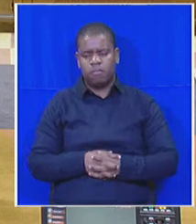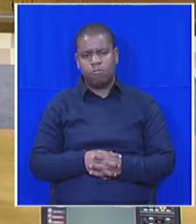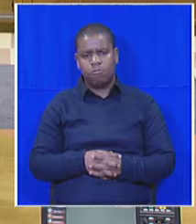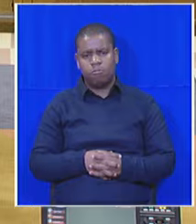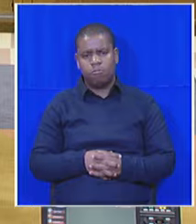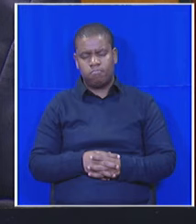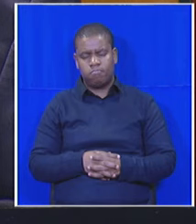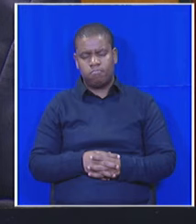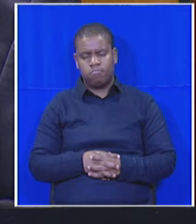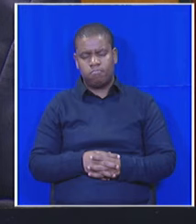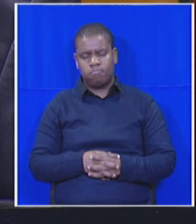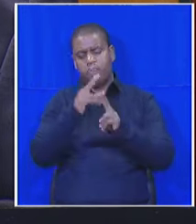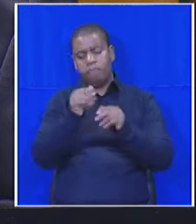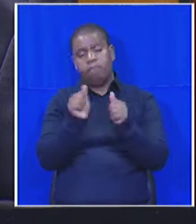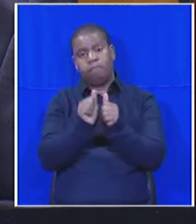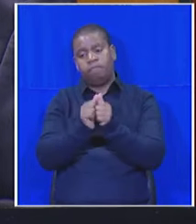Honorable Member, ANC.